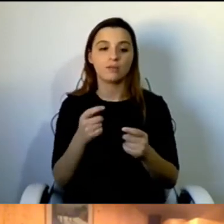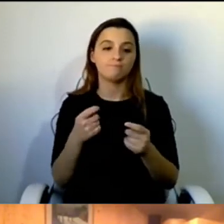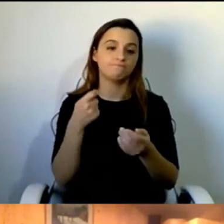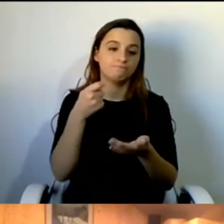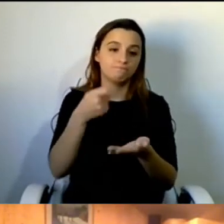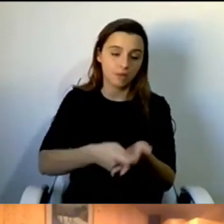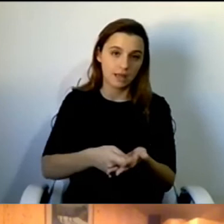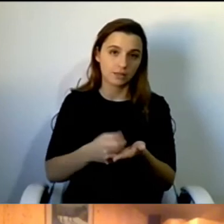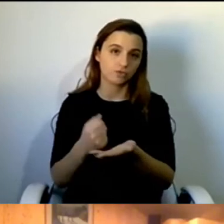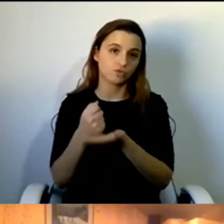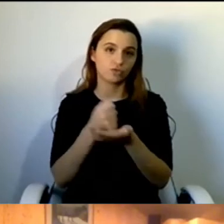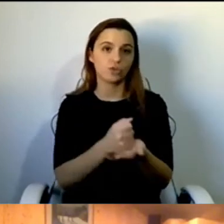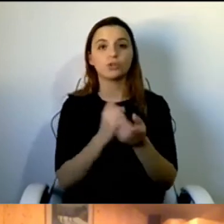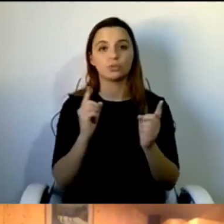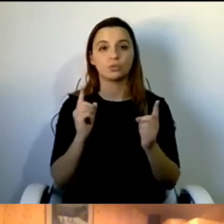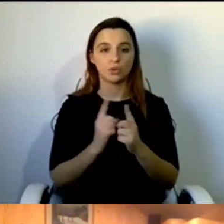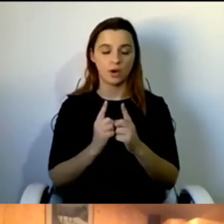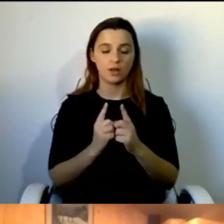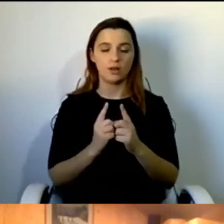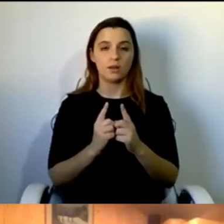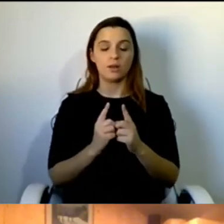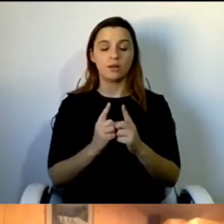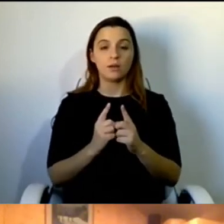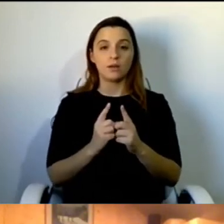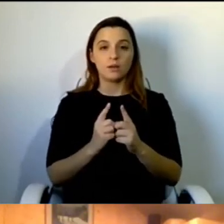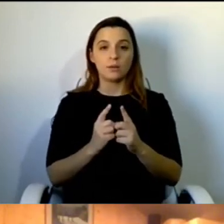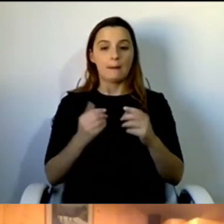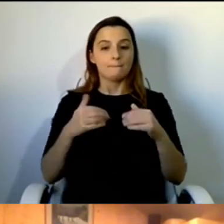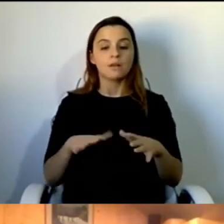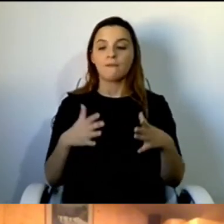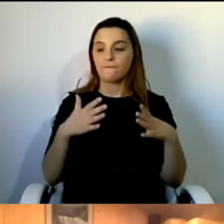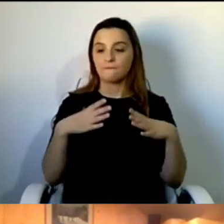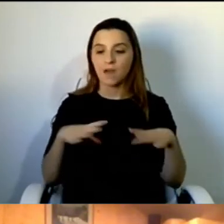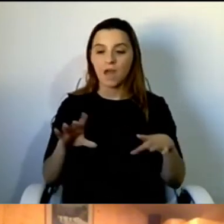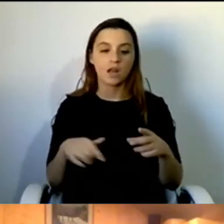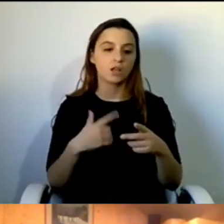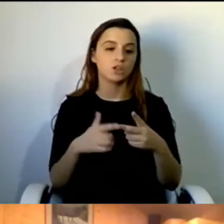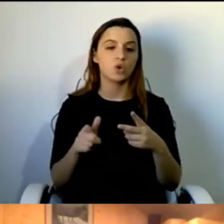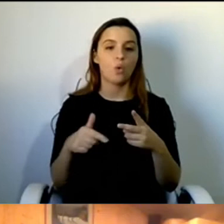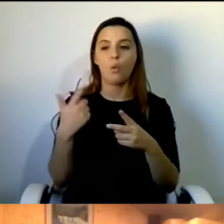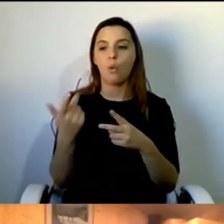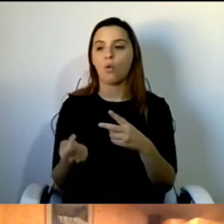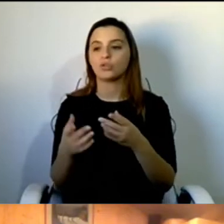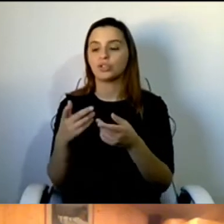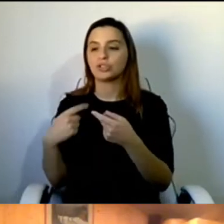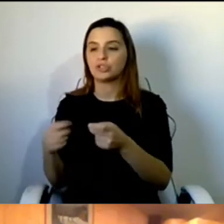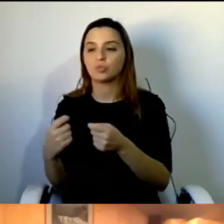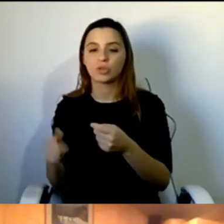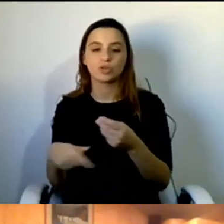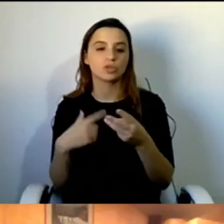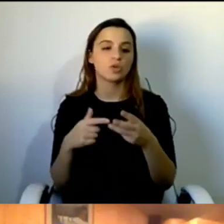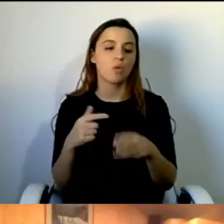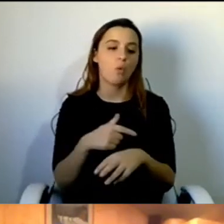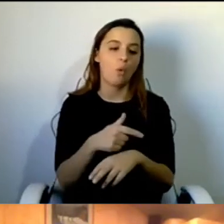charges, the vacation, but also if there's some smaller costs, if you're going to the cinema or going to a movie or